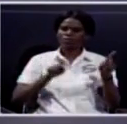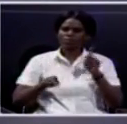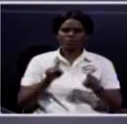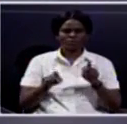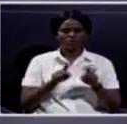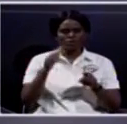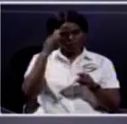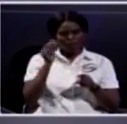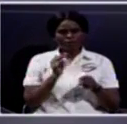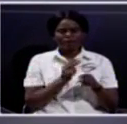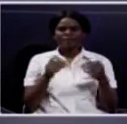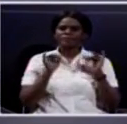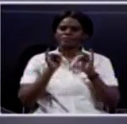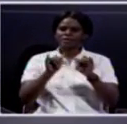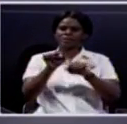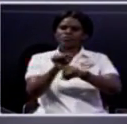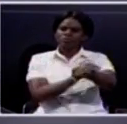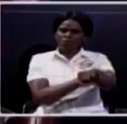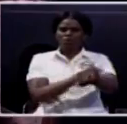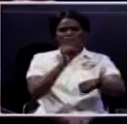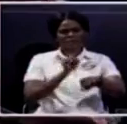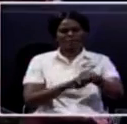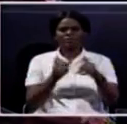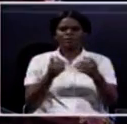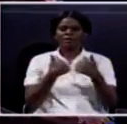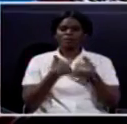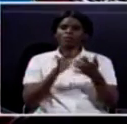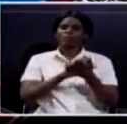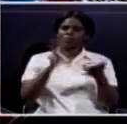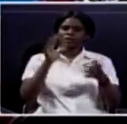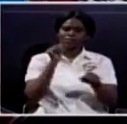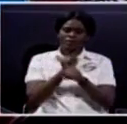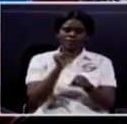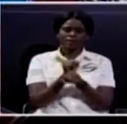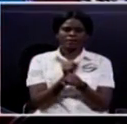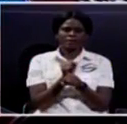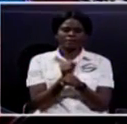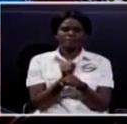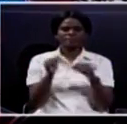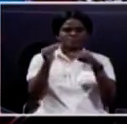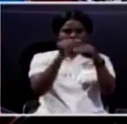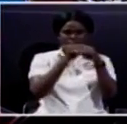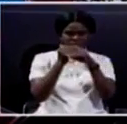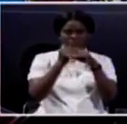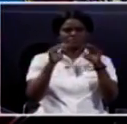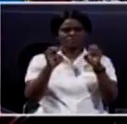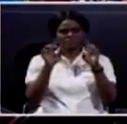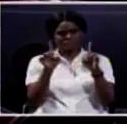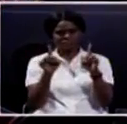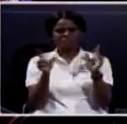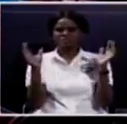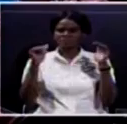No wonder we have stuck for so long a time. You have a lot of work to do, yes, I should suppose. I agree. The standards of education have really